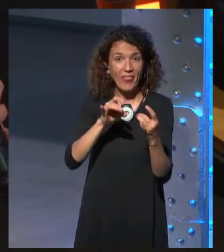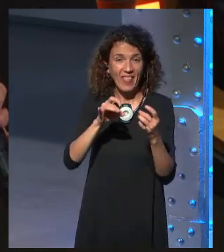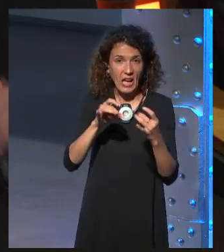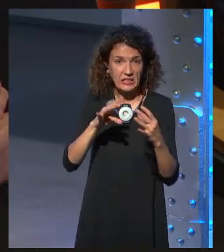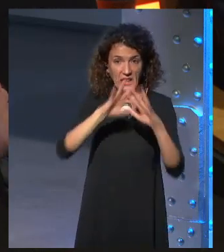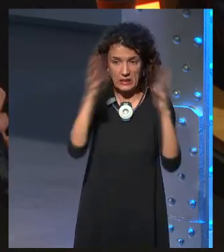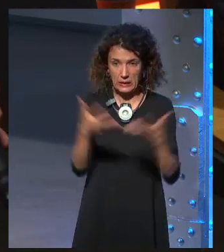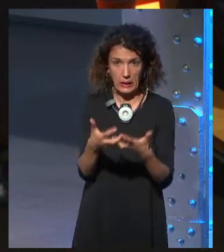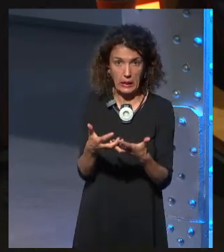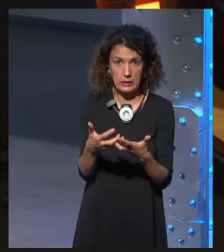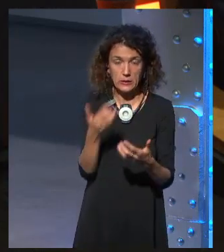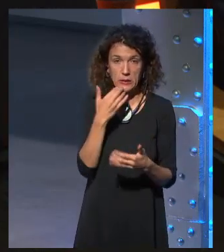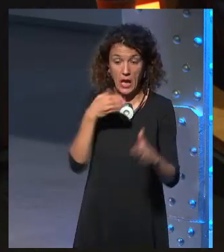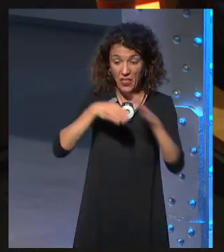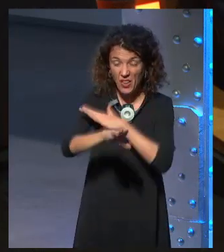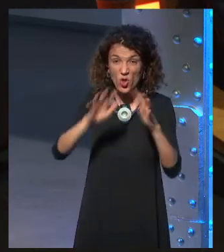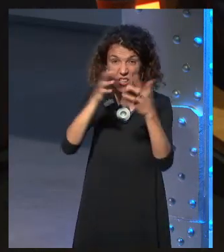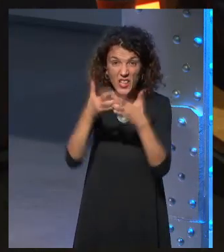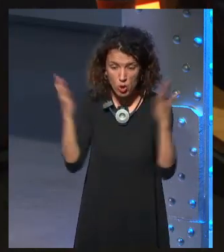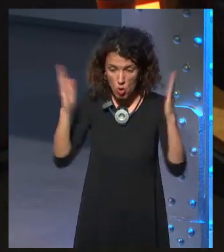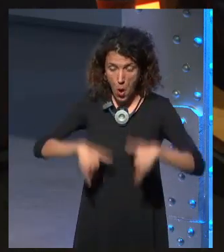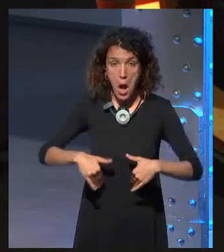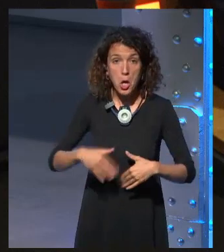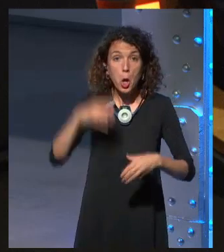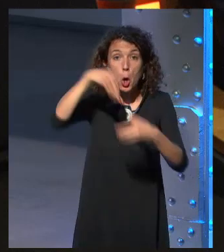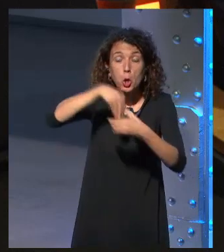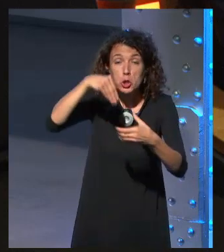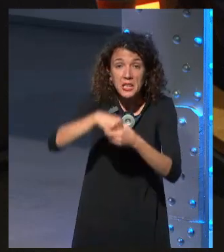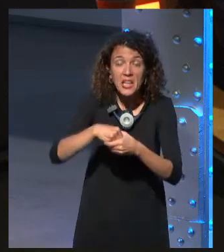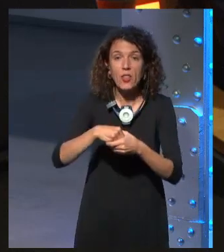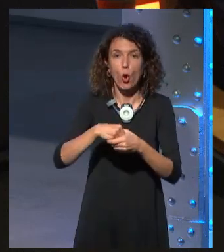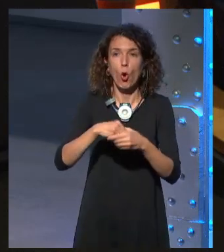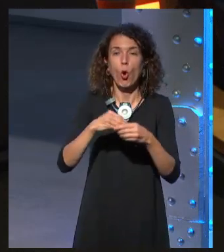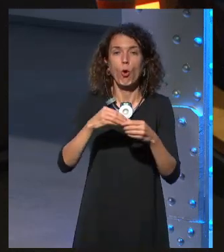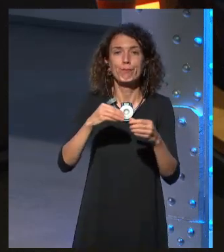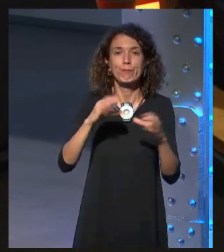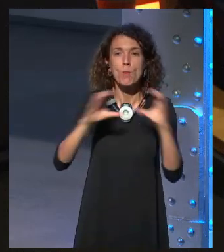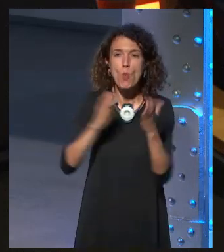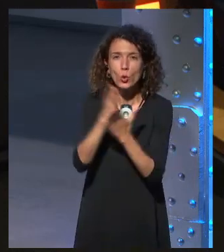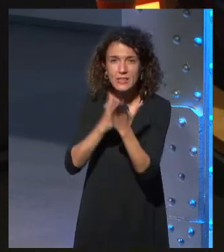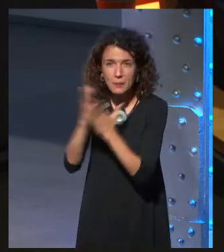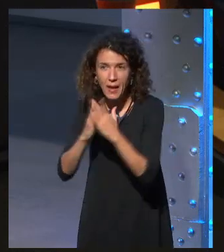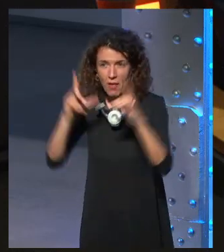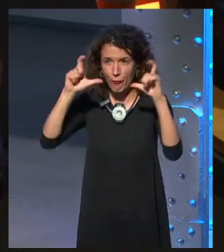even the access to the wideband. So if you can't access